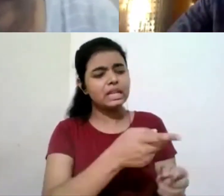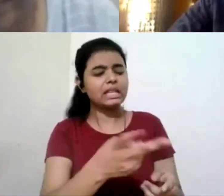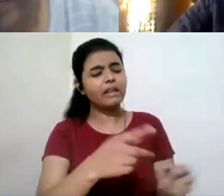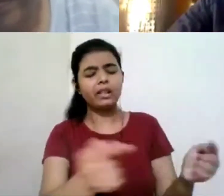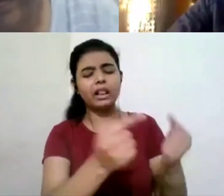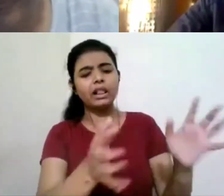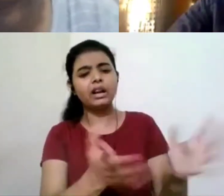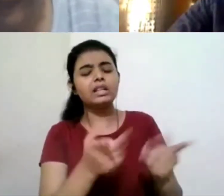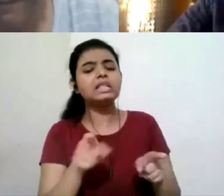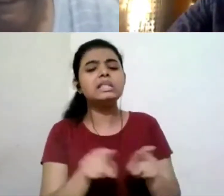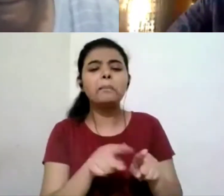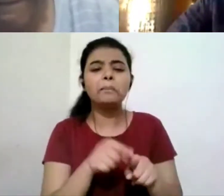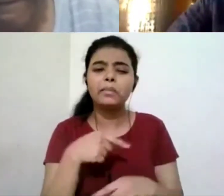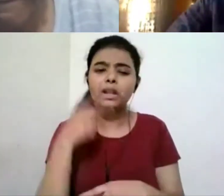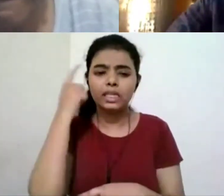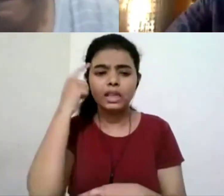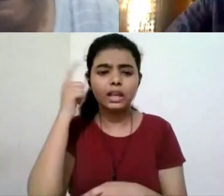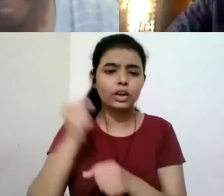say.